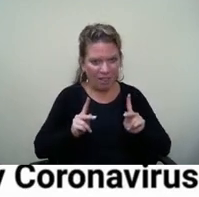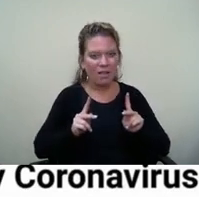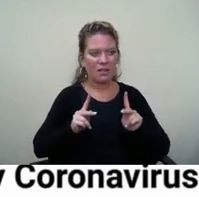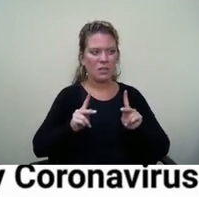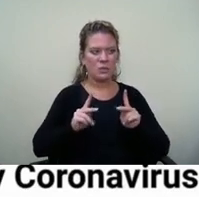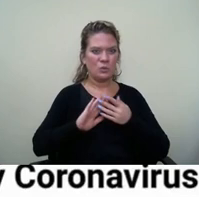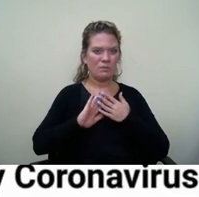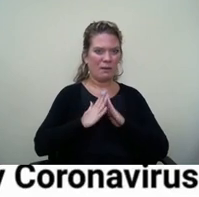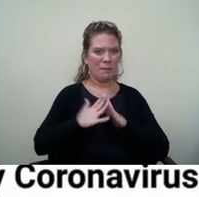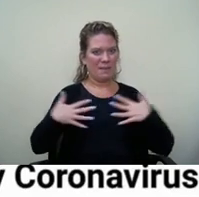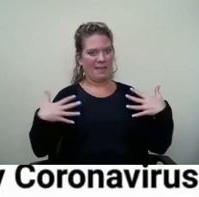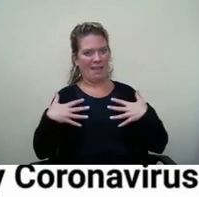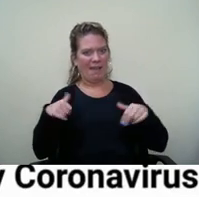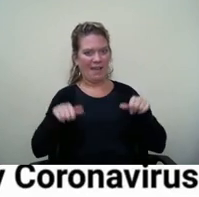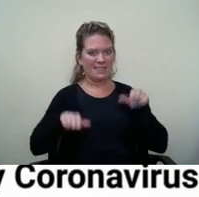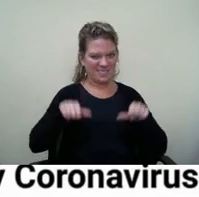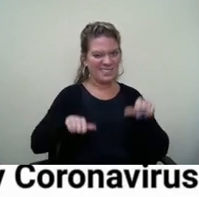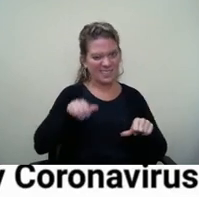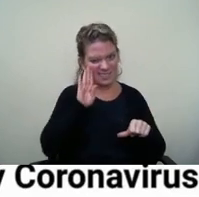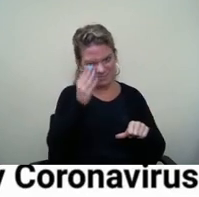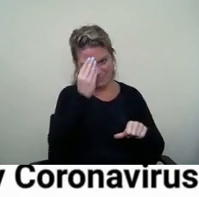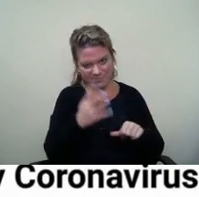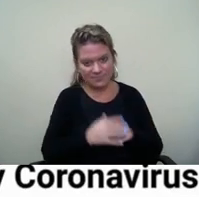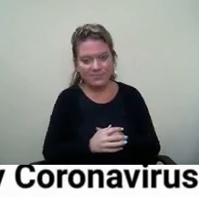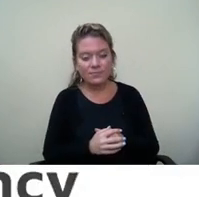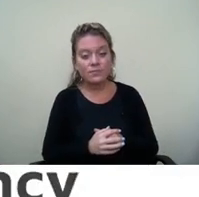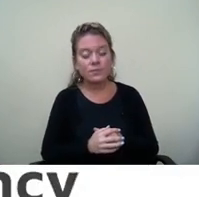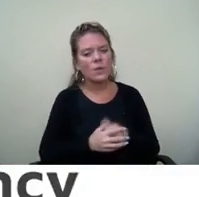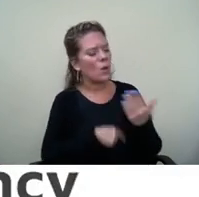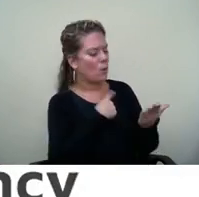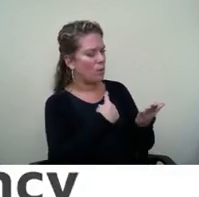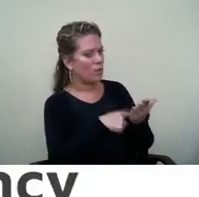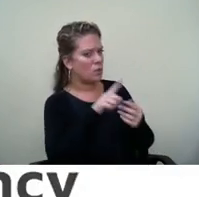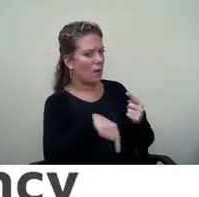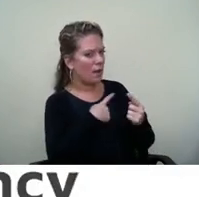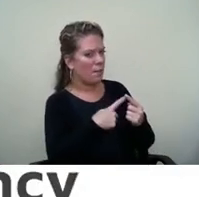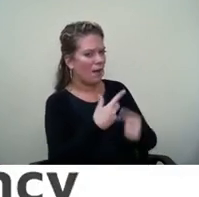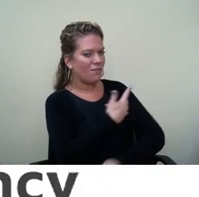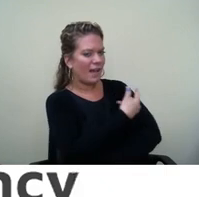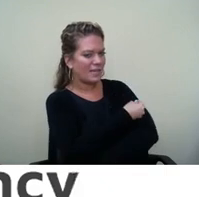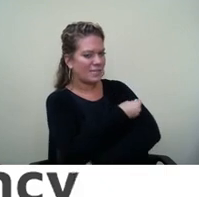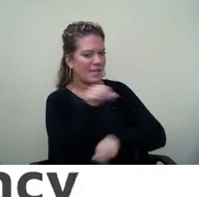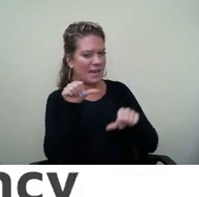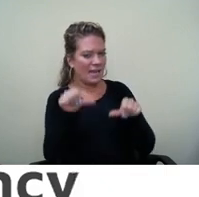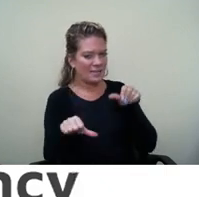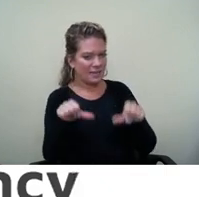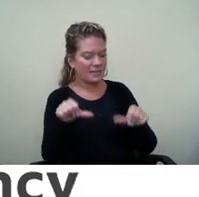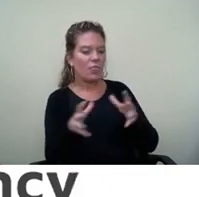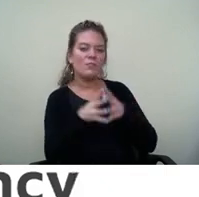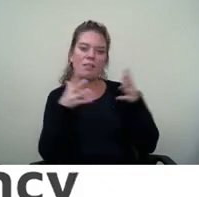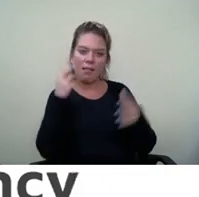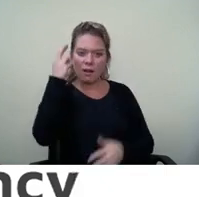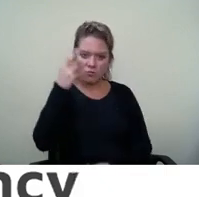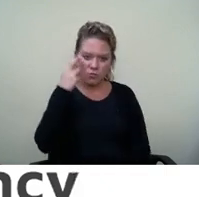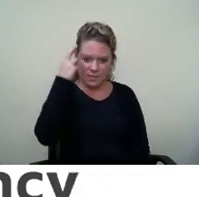to a lot of the hesitancy. When we talk about vaccine hesitancy, there's a lot of